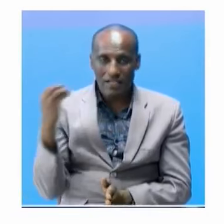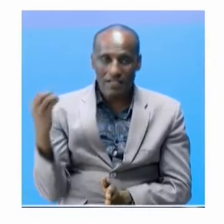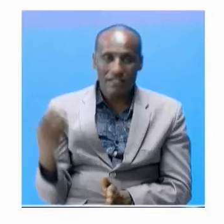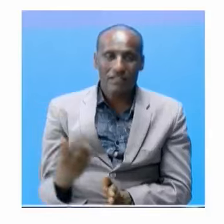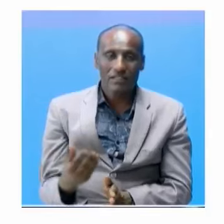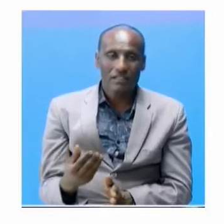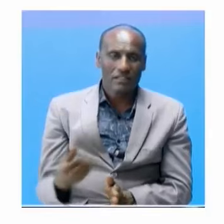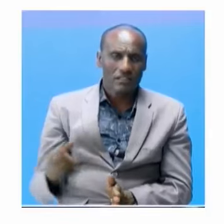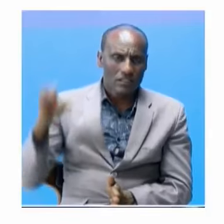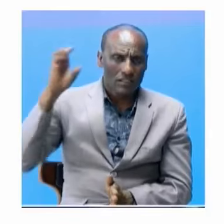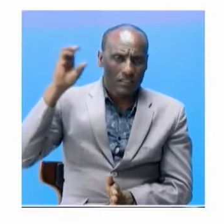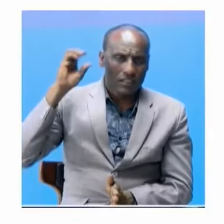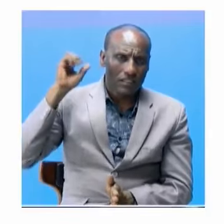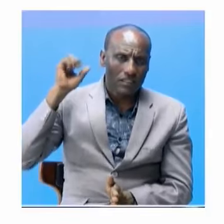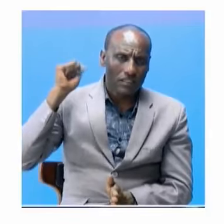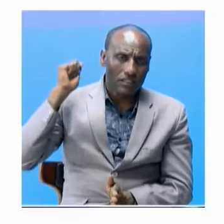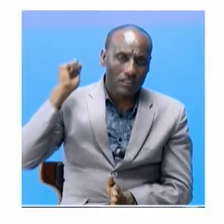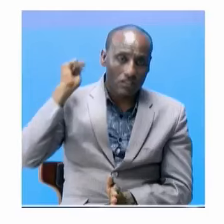should.